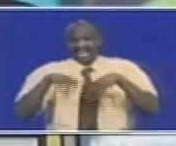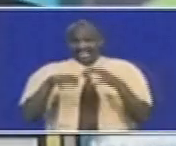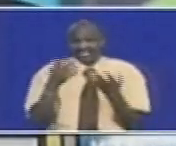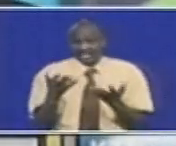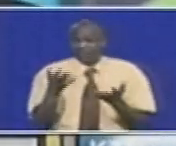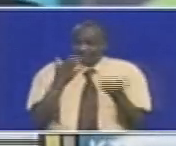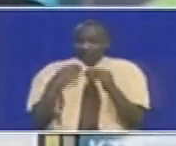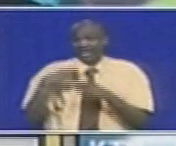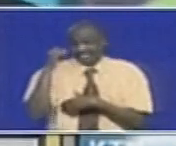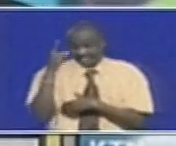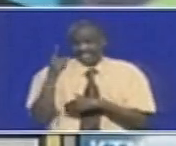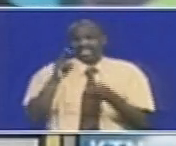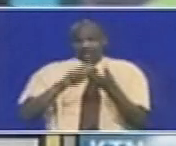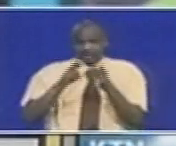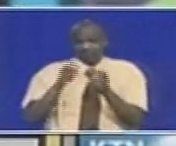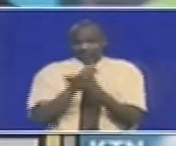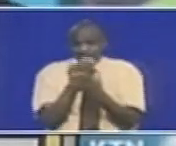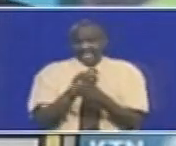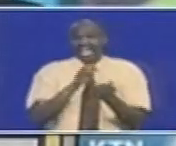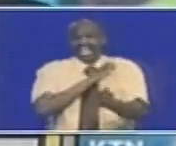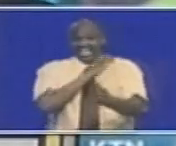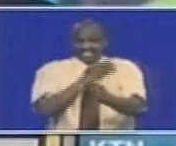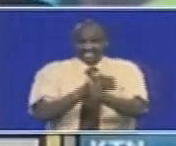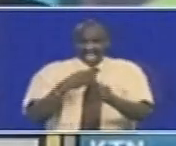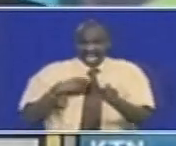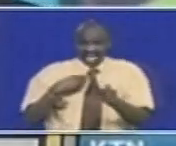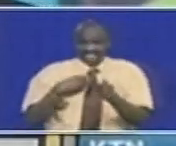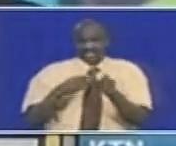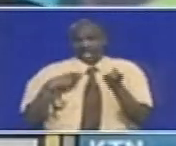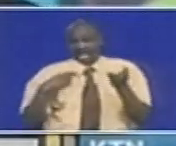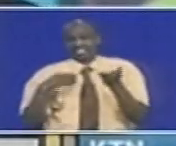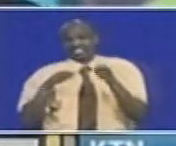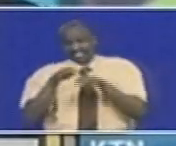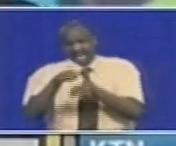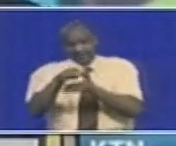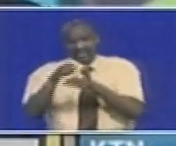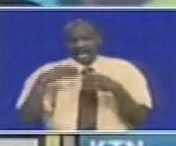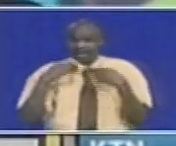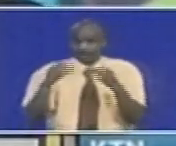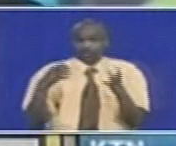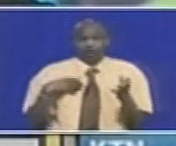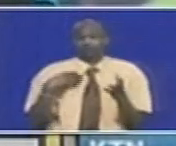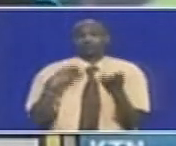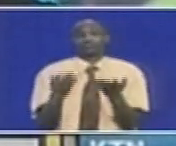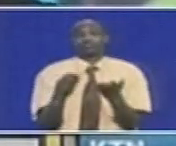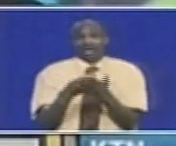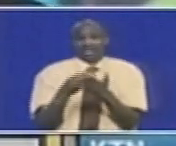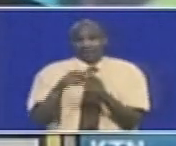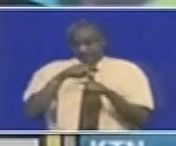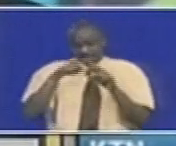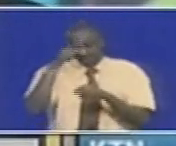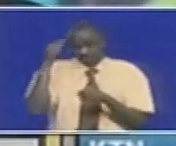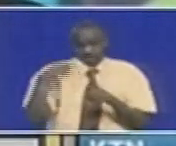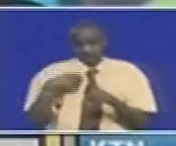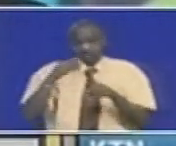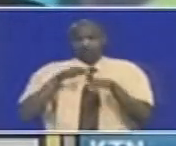better understand the relationships between energy and traffic and congestion and loss of efficiency because of the congestion that we